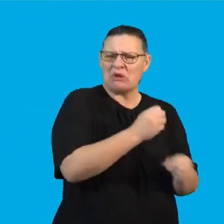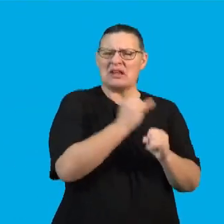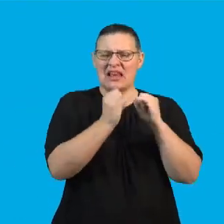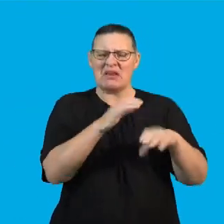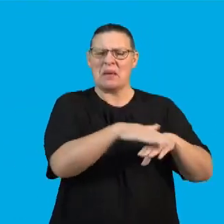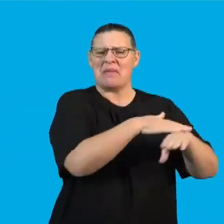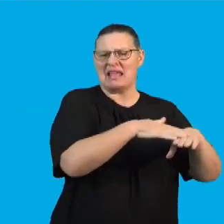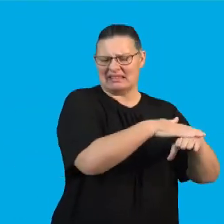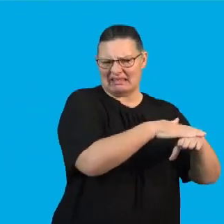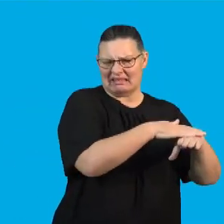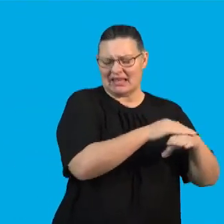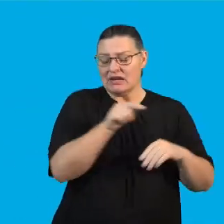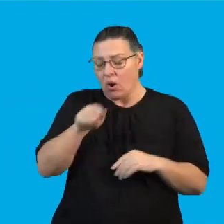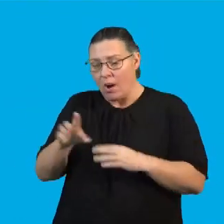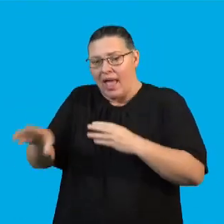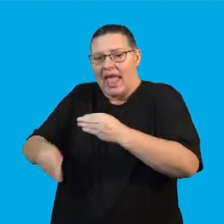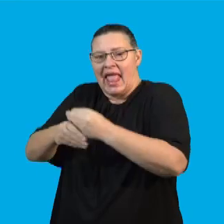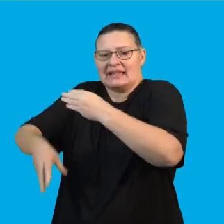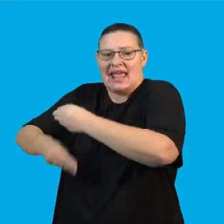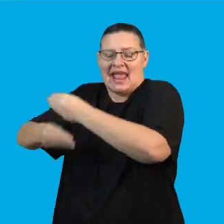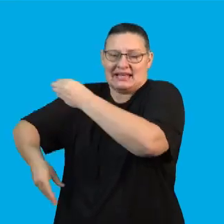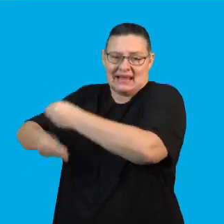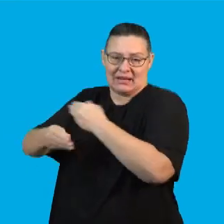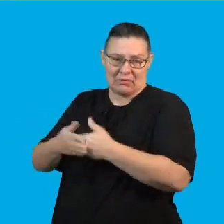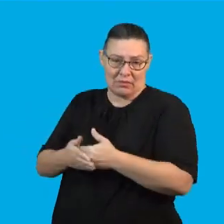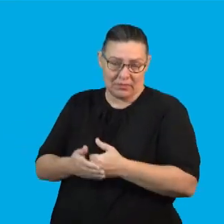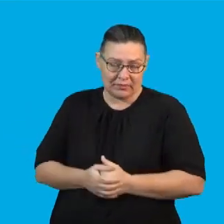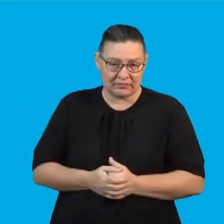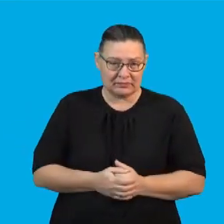grade 10. And the two grades were giving us the foundation.